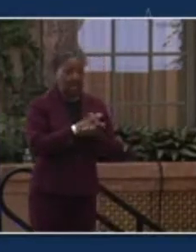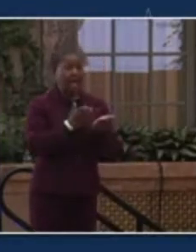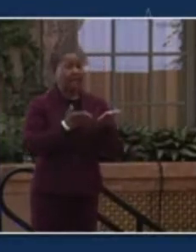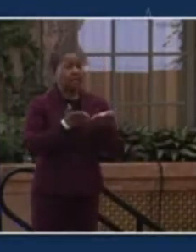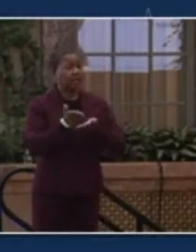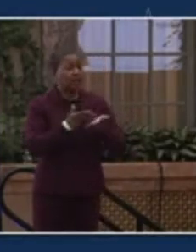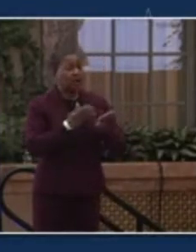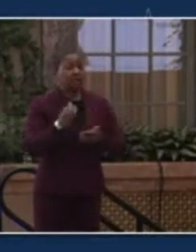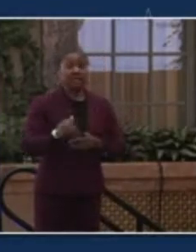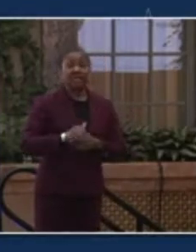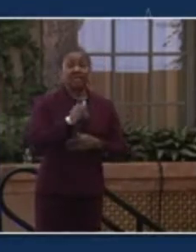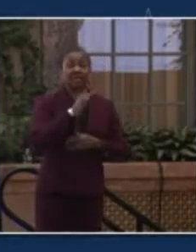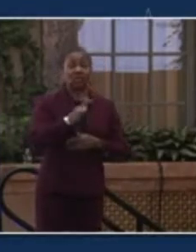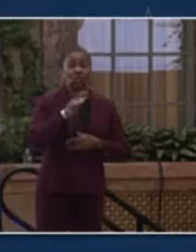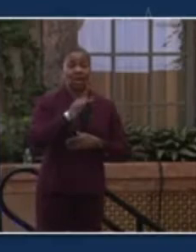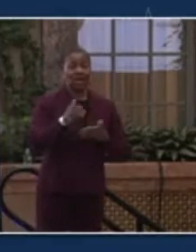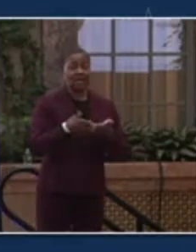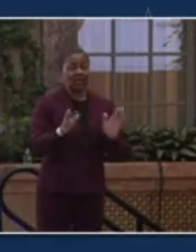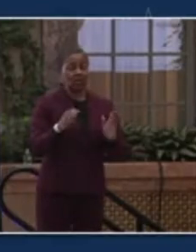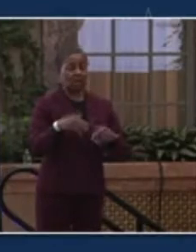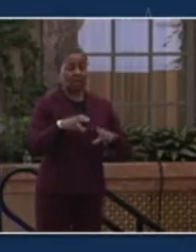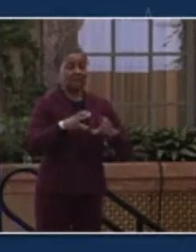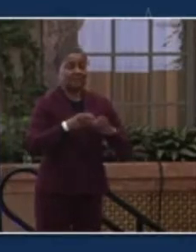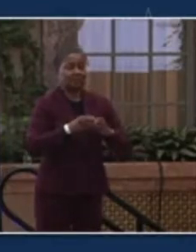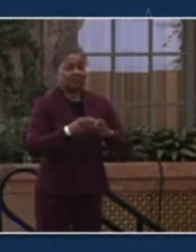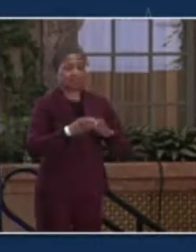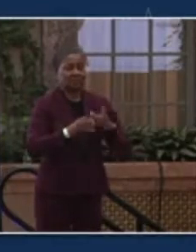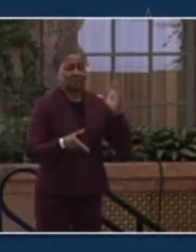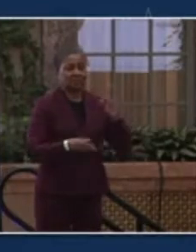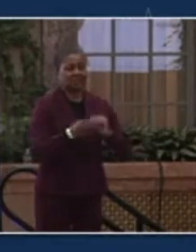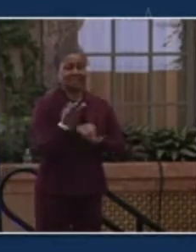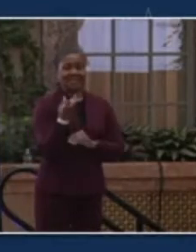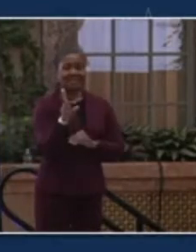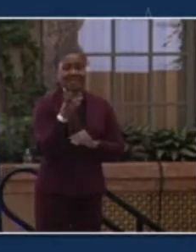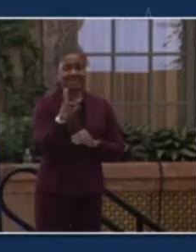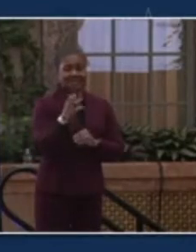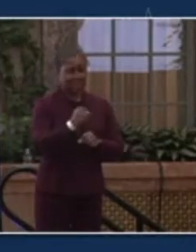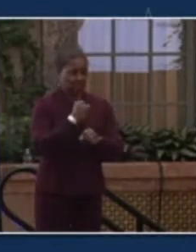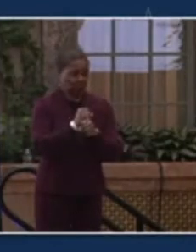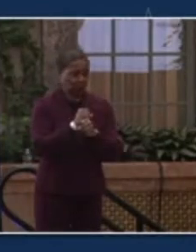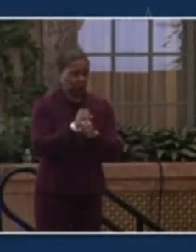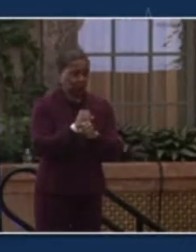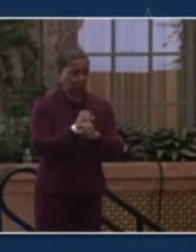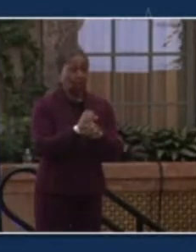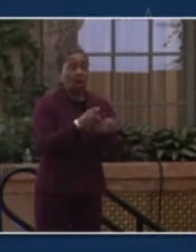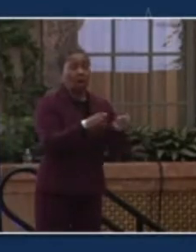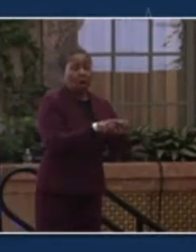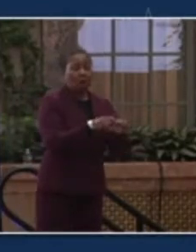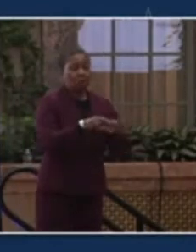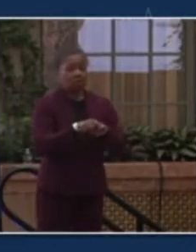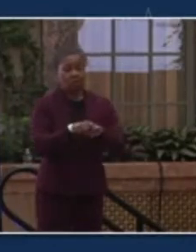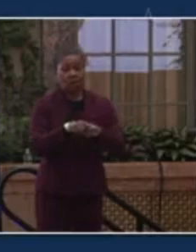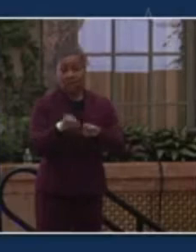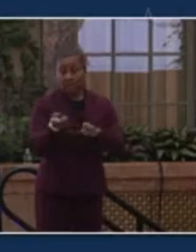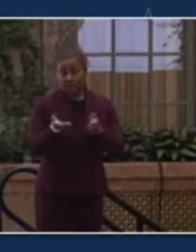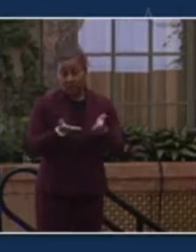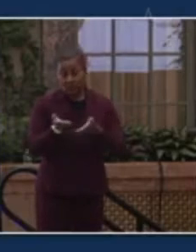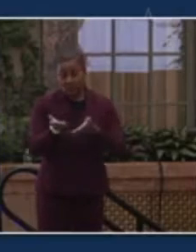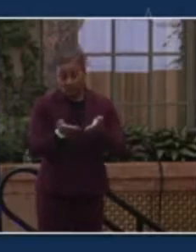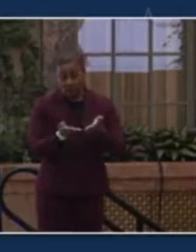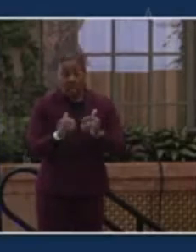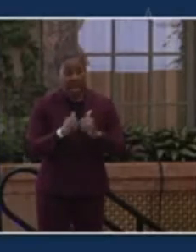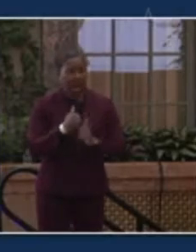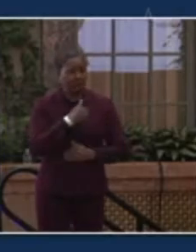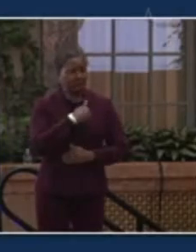served in the Illinois General Assembly for 16 years. Also, as he served as